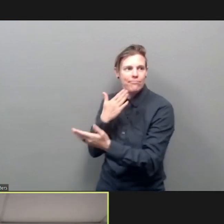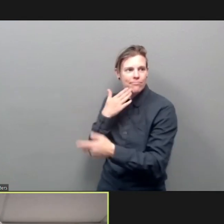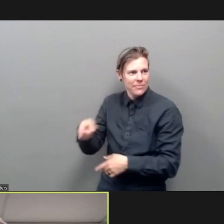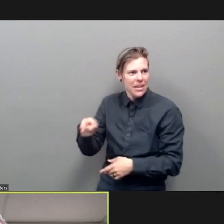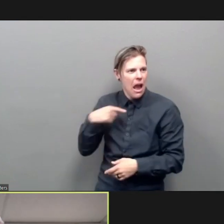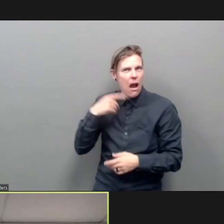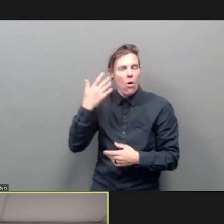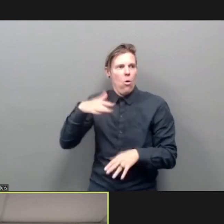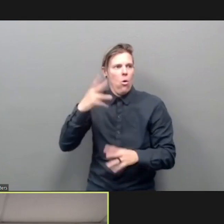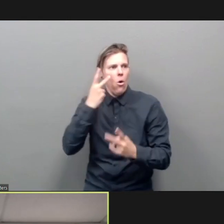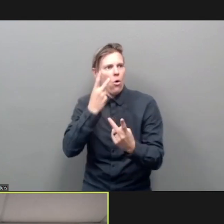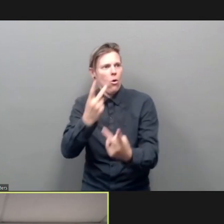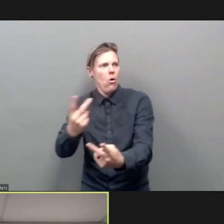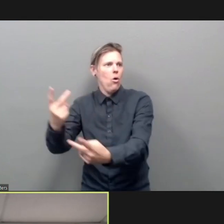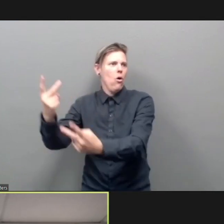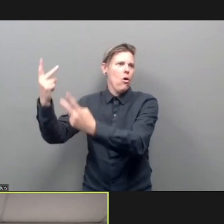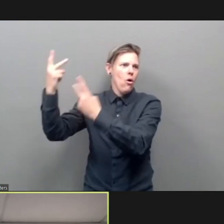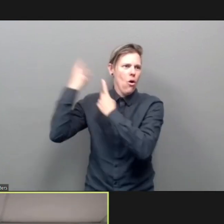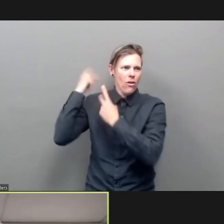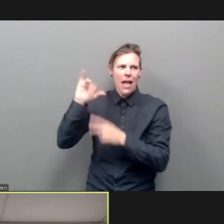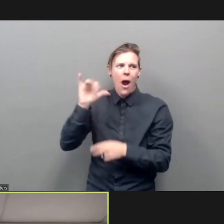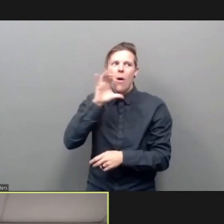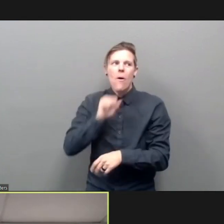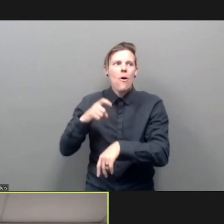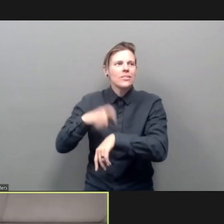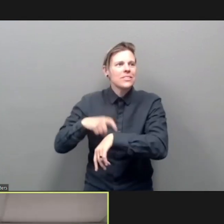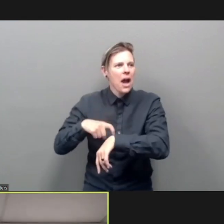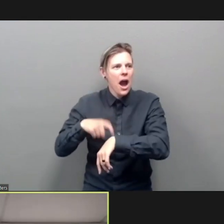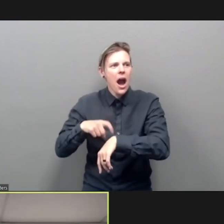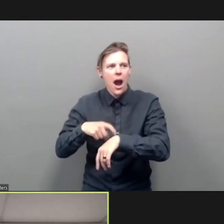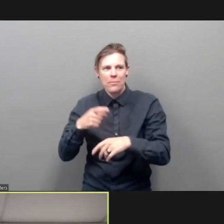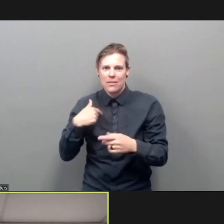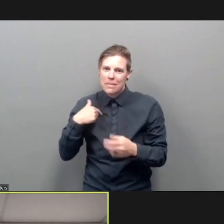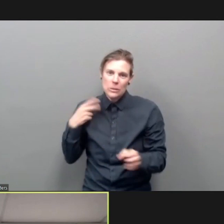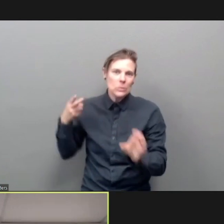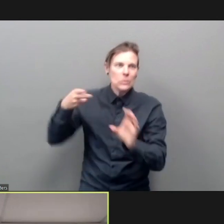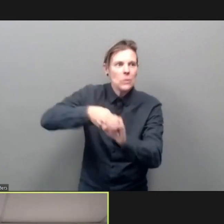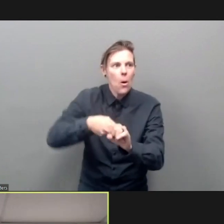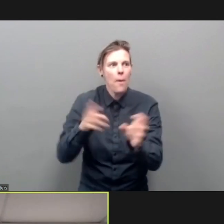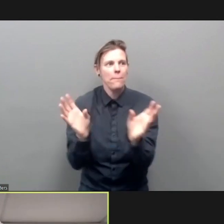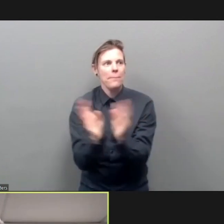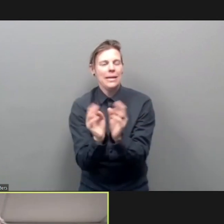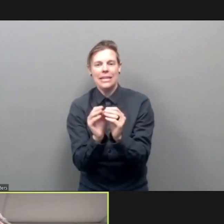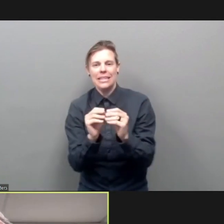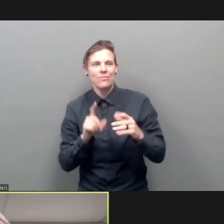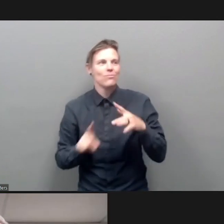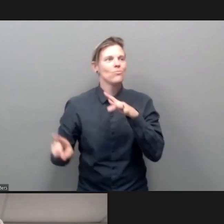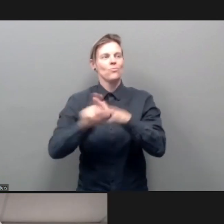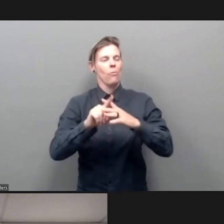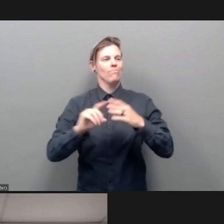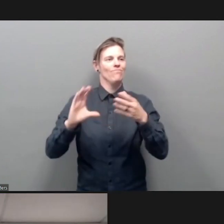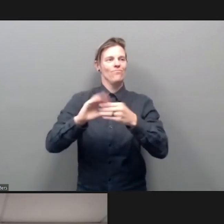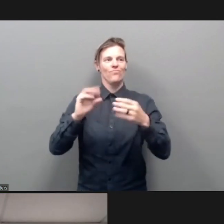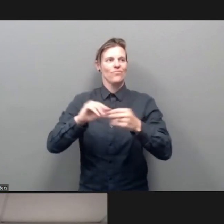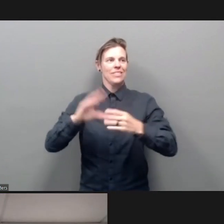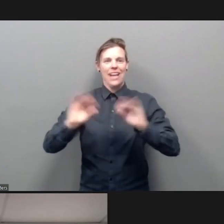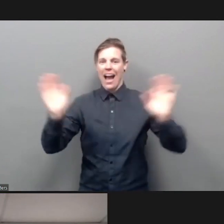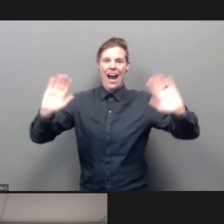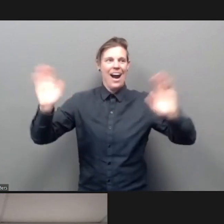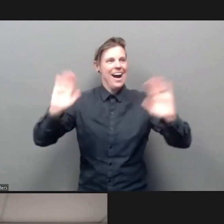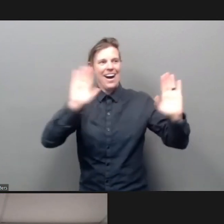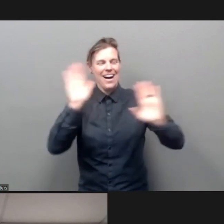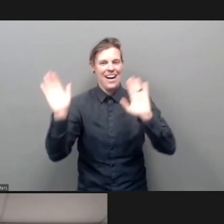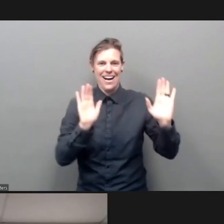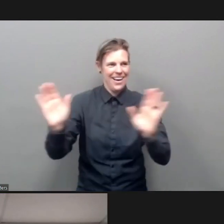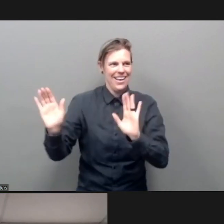back anytime for as long as you want. And you can even just pop in right in the middle. You're always welcome here. I might just surprise you, Dr. Grace,